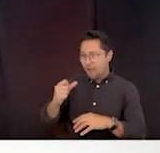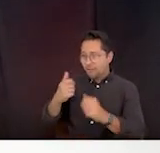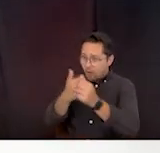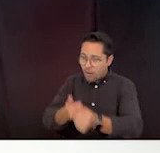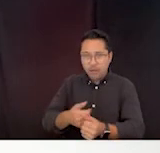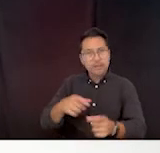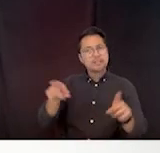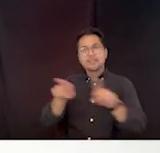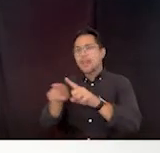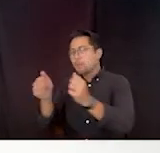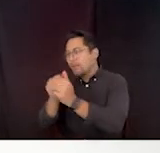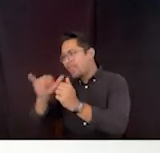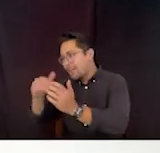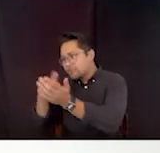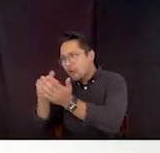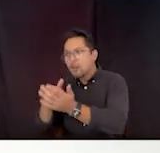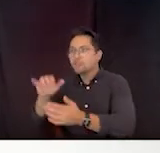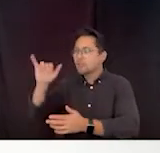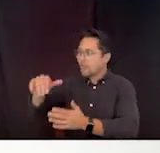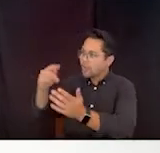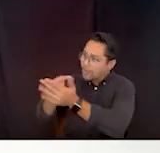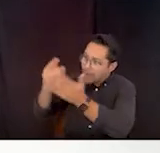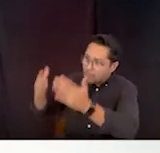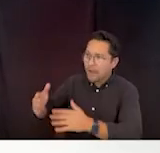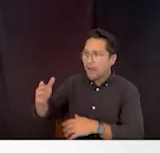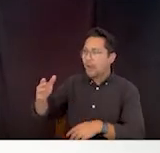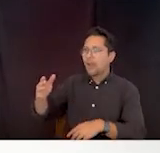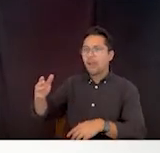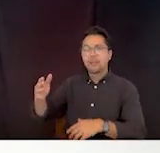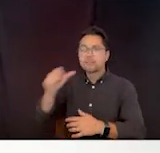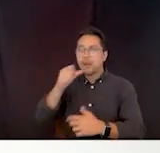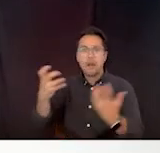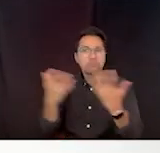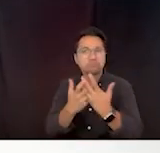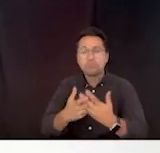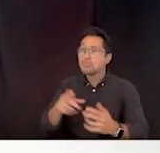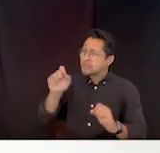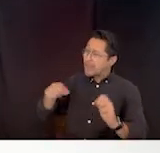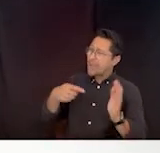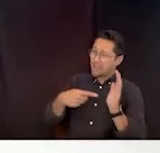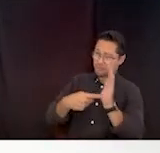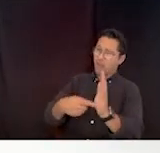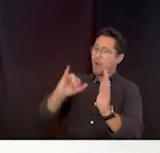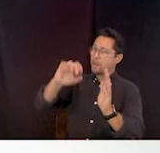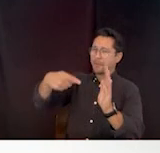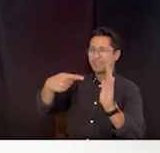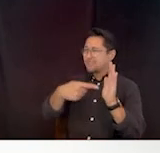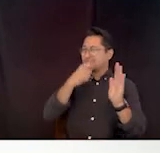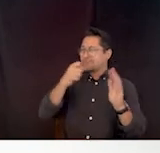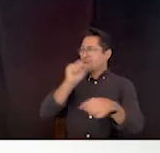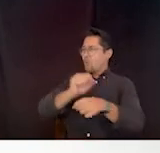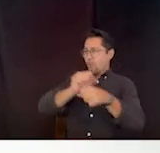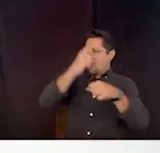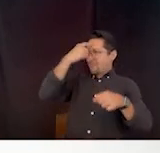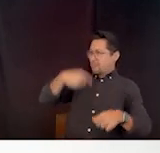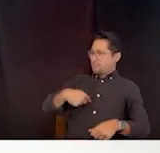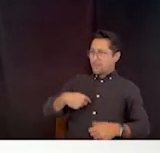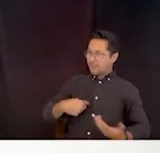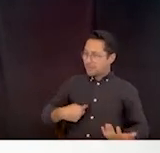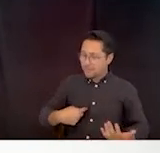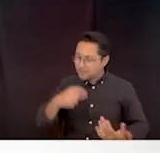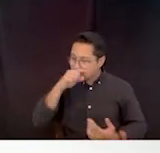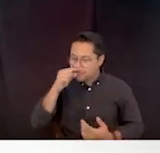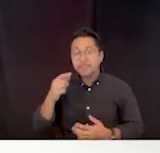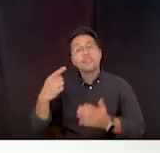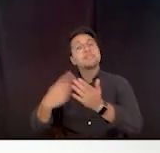doctor or that therapist, you can always go back and say, you know, this is not working for me. You know, because